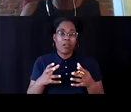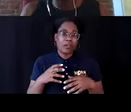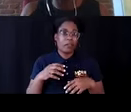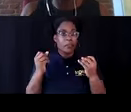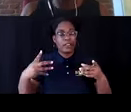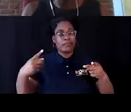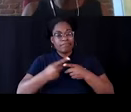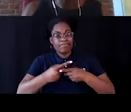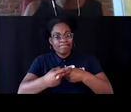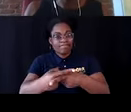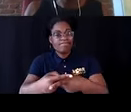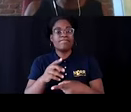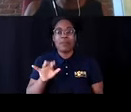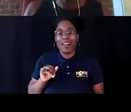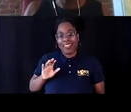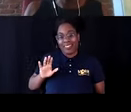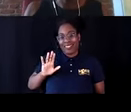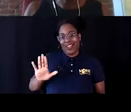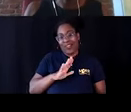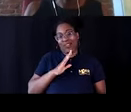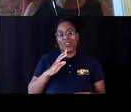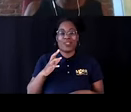own organizing at that time.